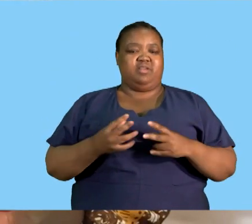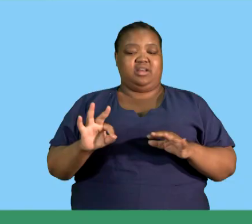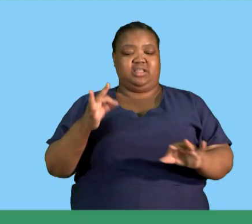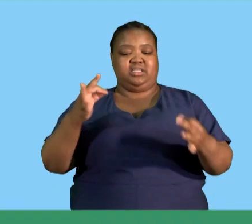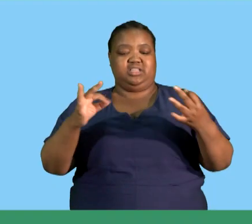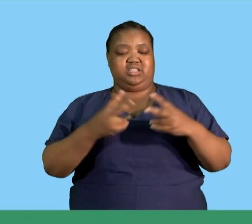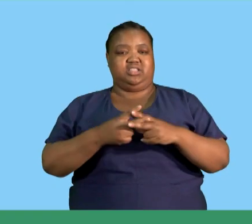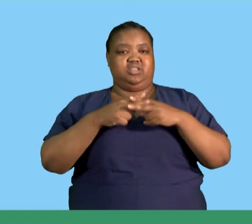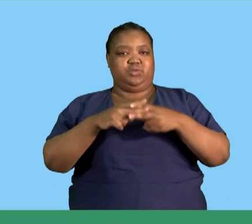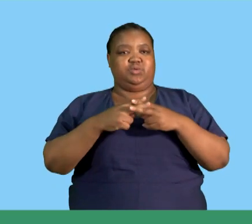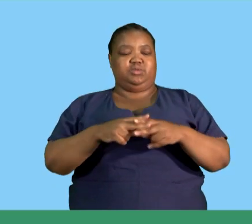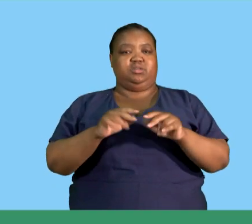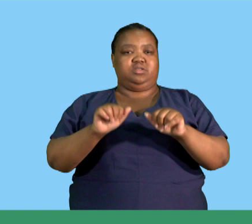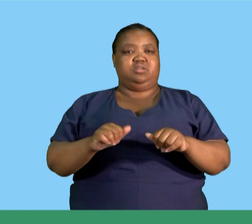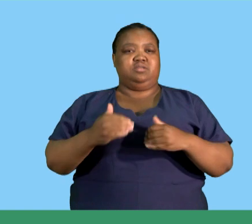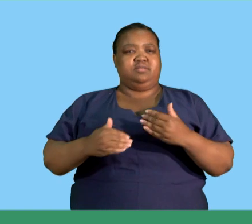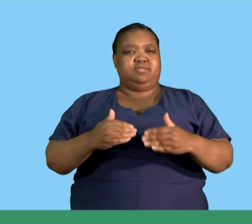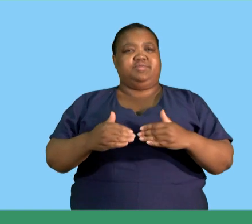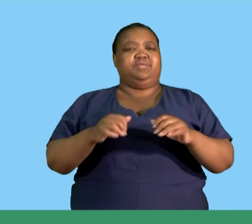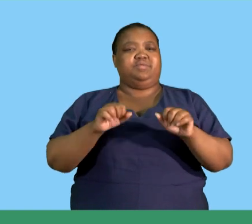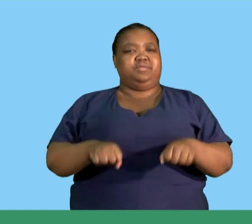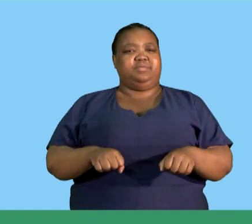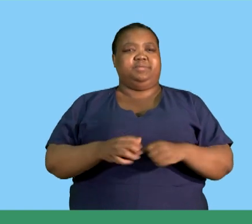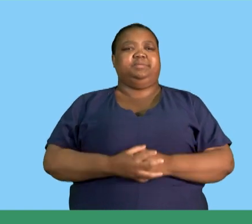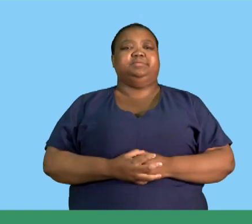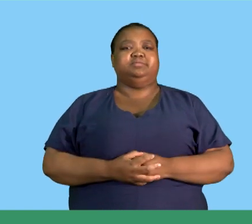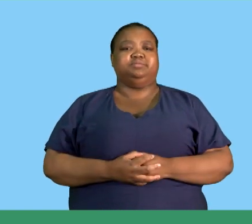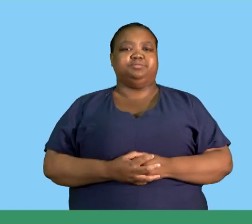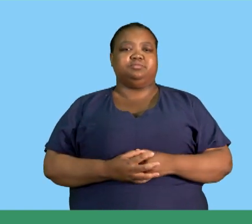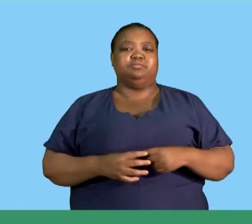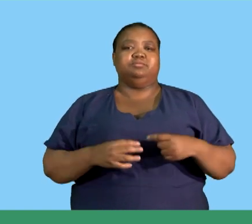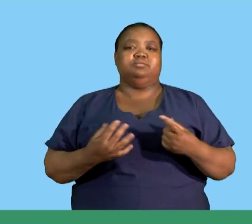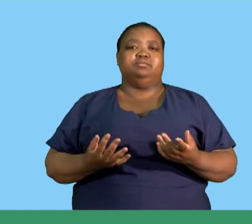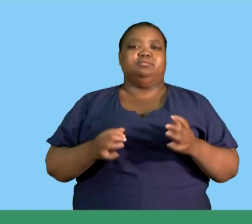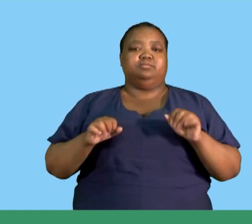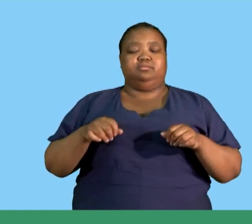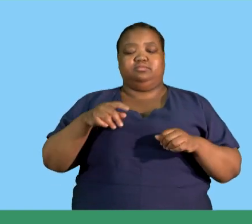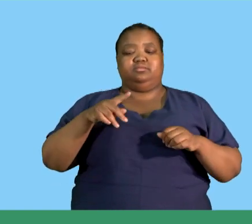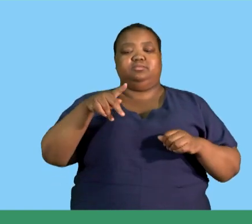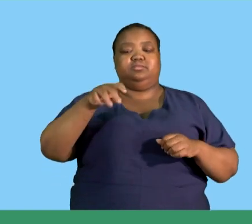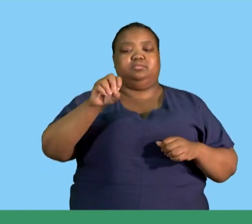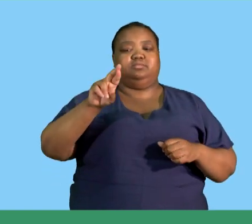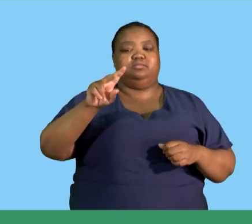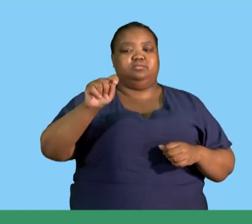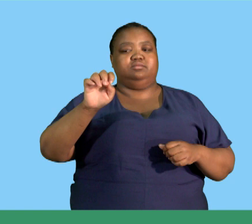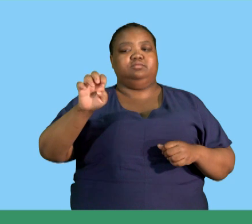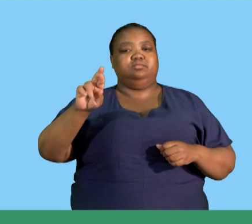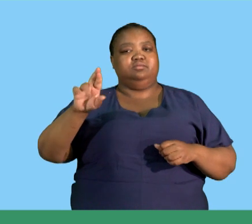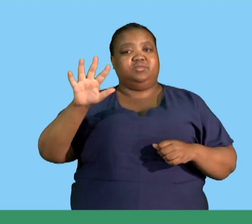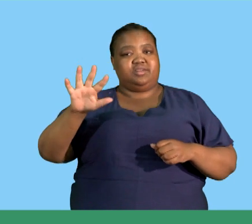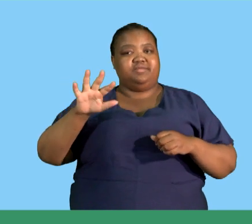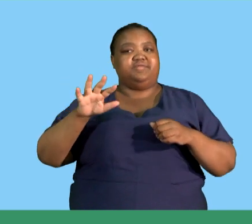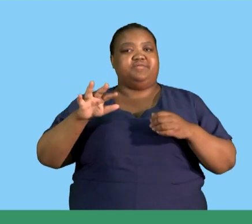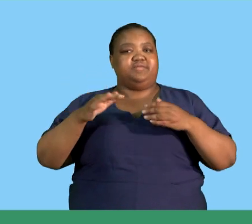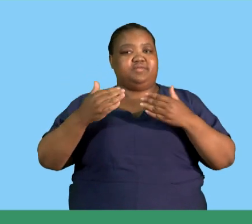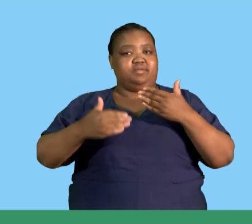tools. So we're going to start with a compilation of the SWOT analysis, then we do the Porter's 5 force model, and then we do the personal factors,